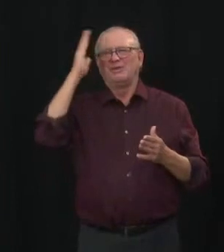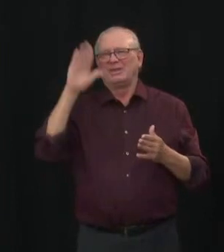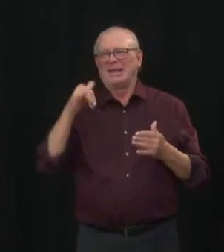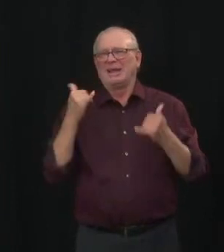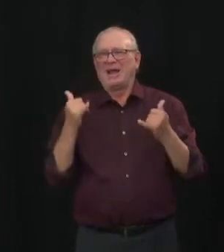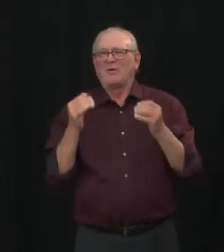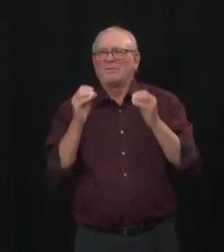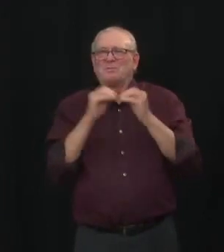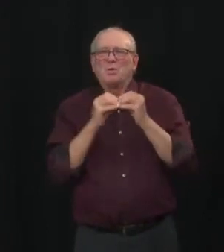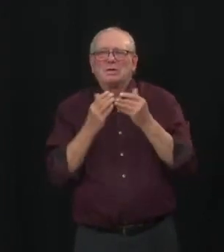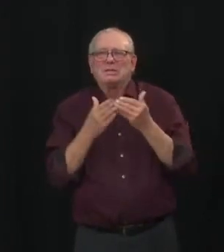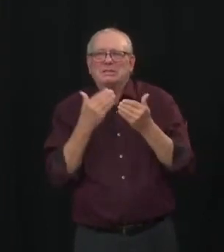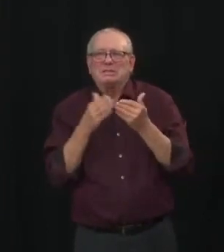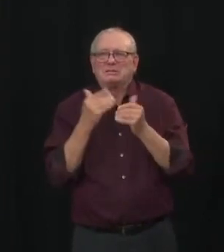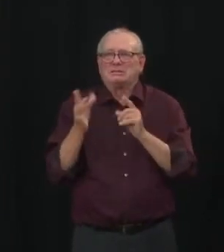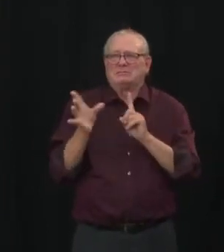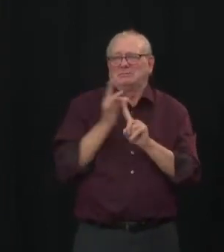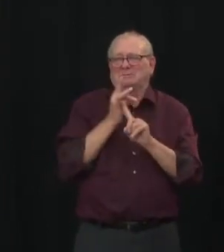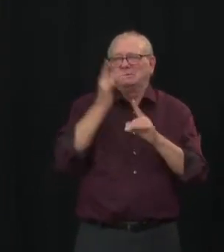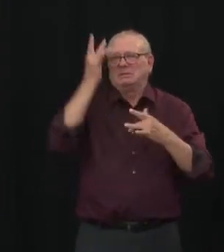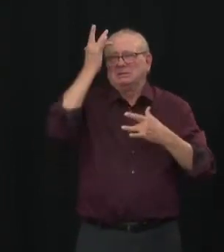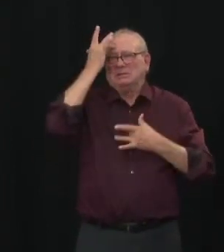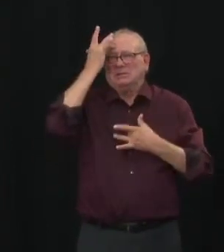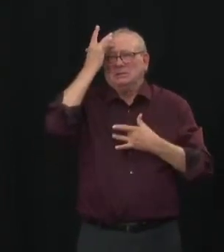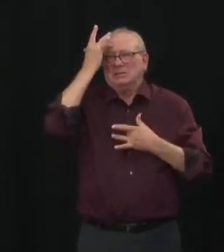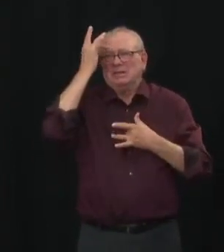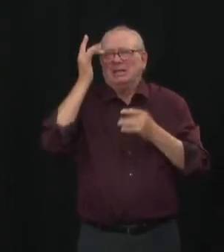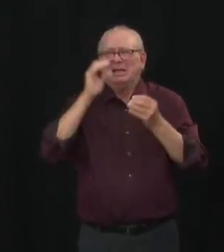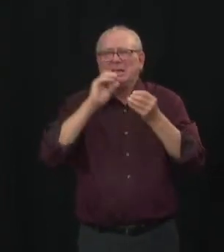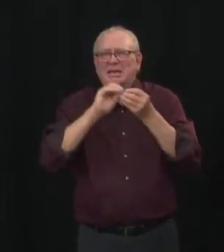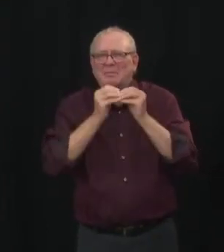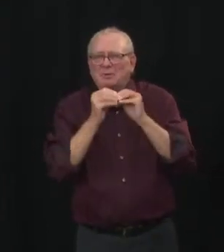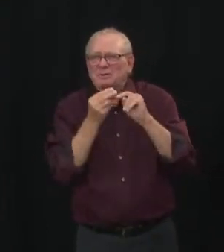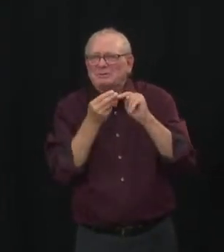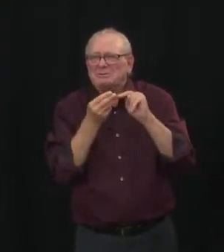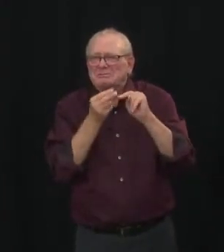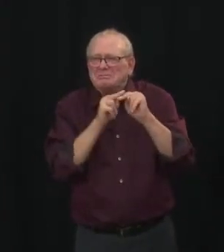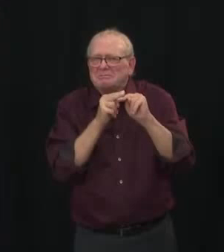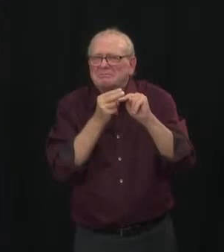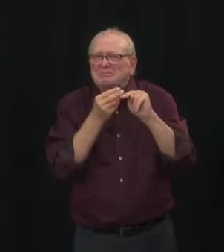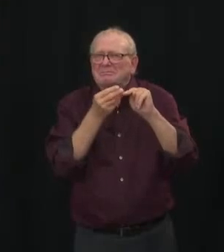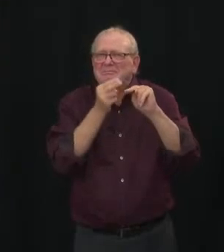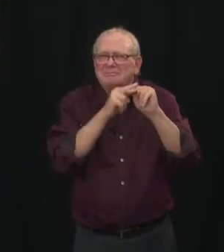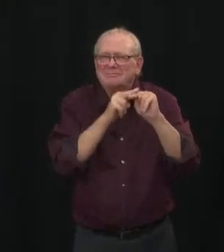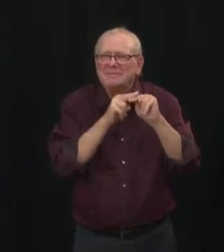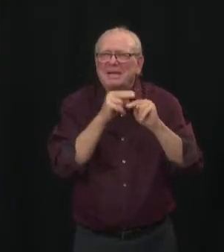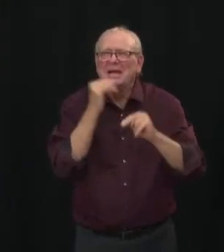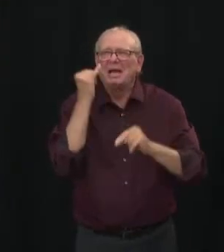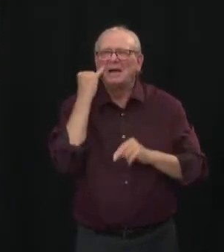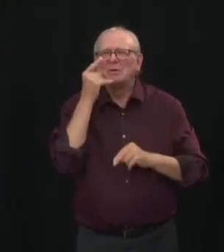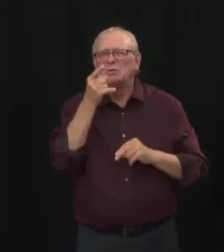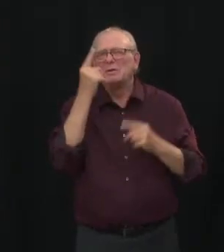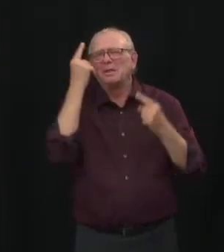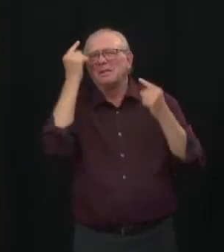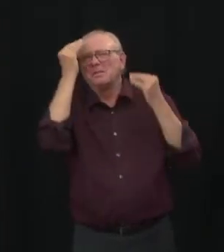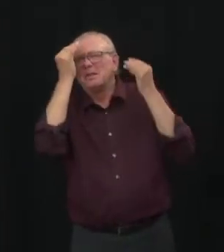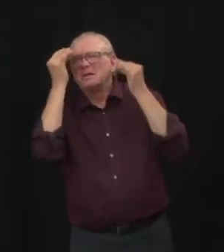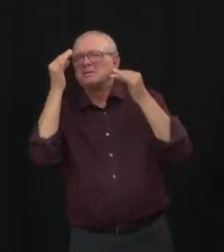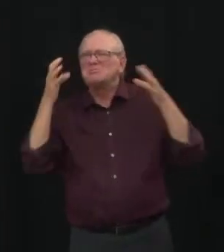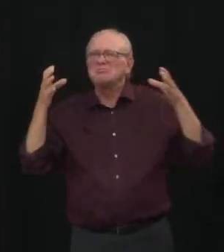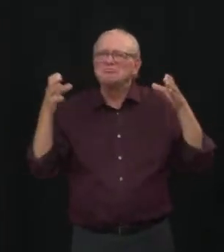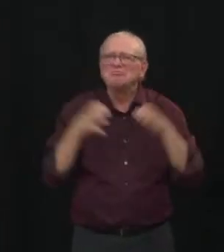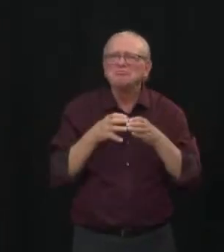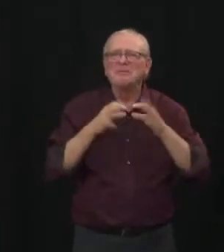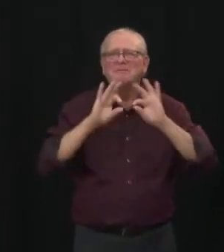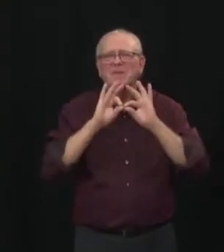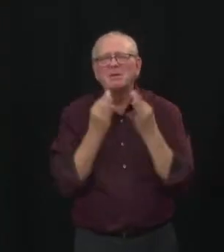again, is rising right now. And so it's prudent as people think about the gatherings that they want to participate in, knowing that